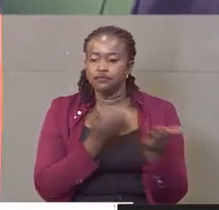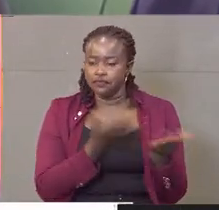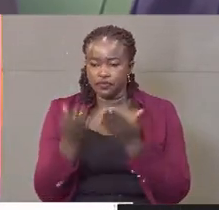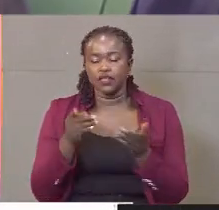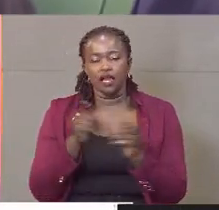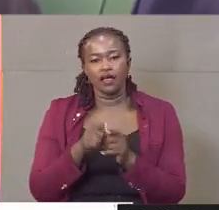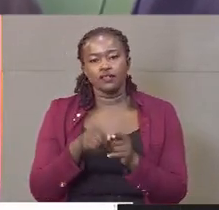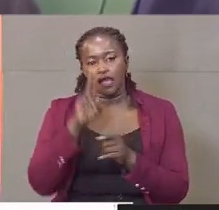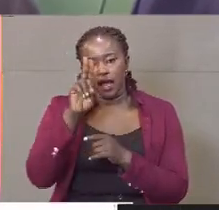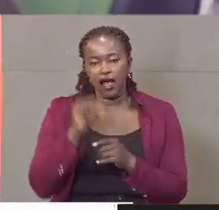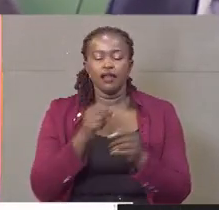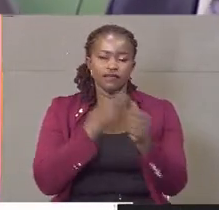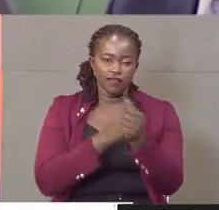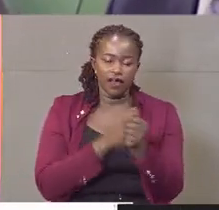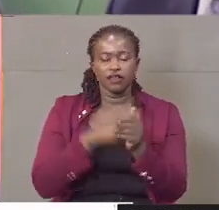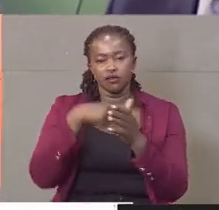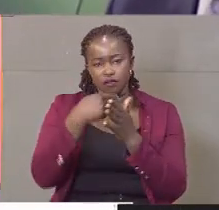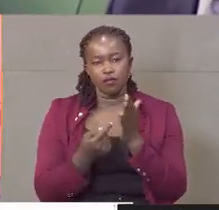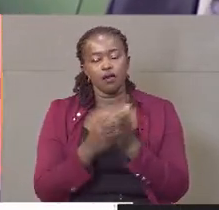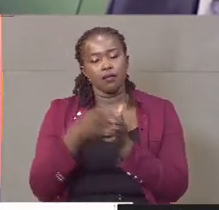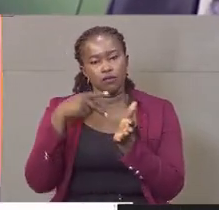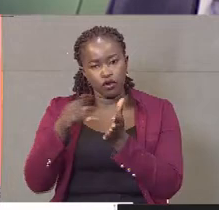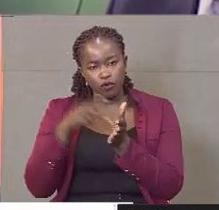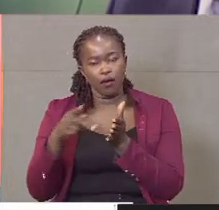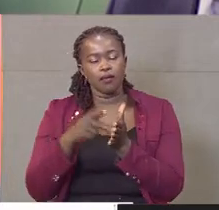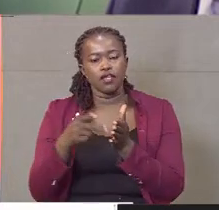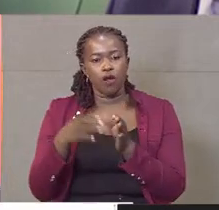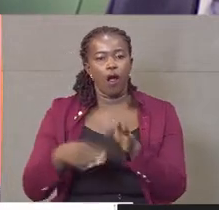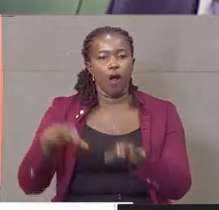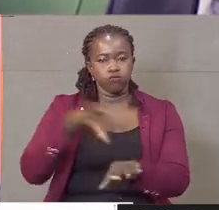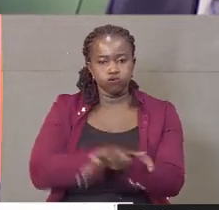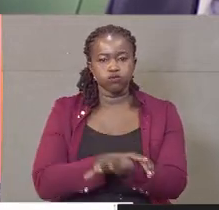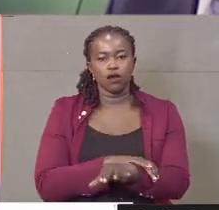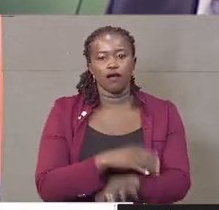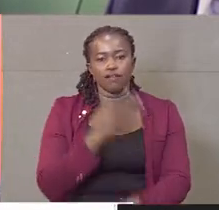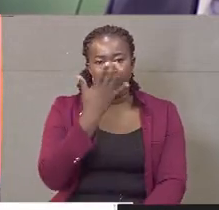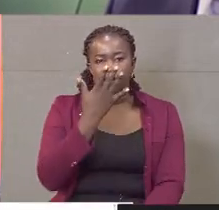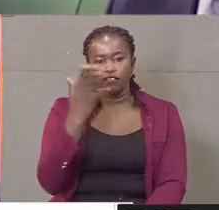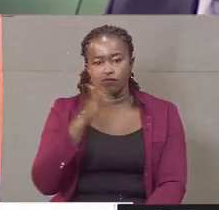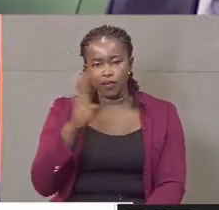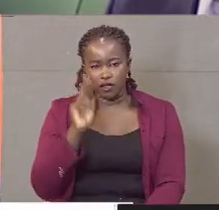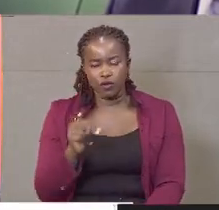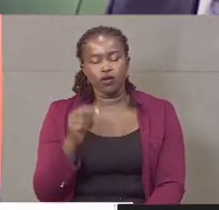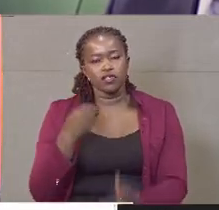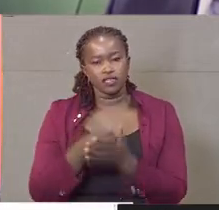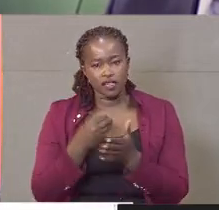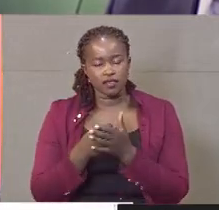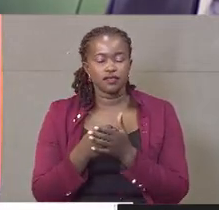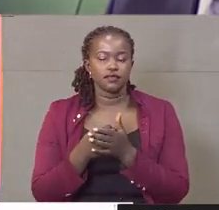priority. Procurement of gumboots worth 5 billion shillings for